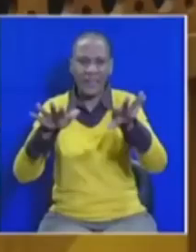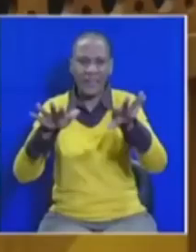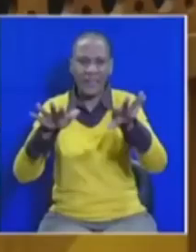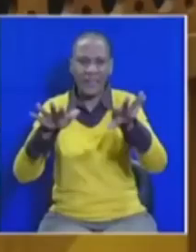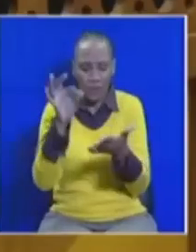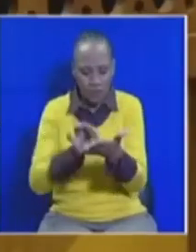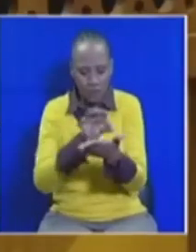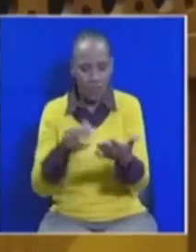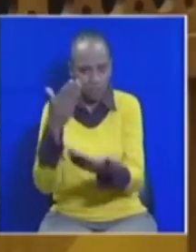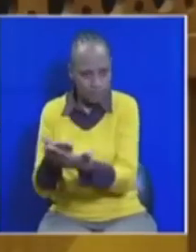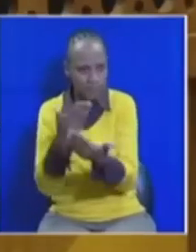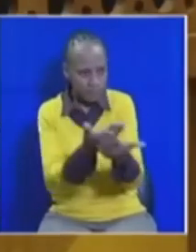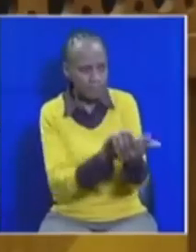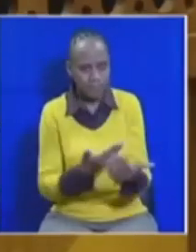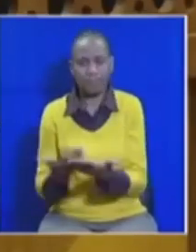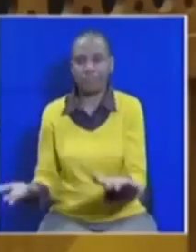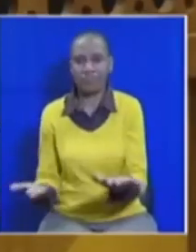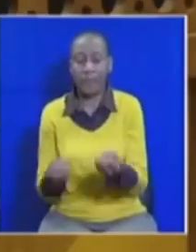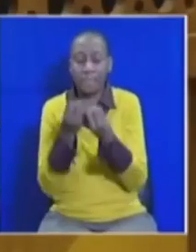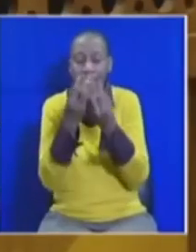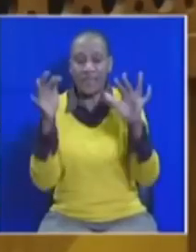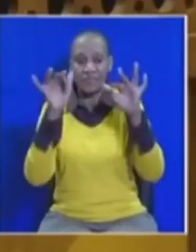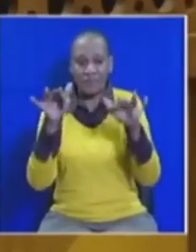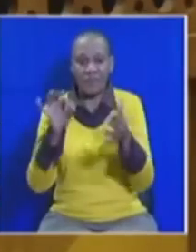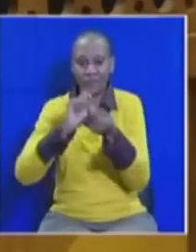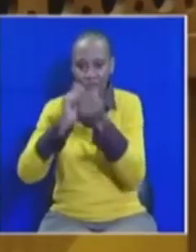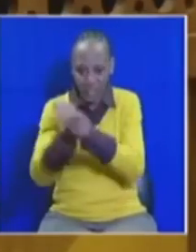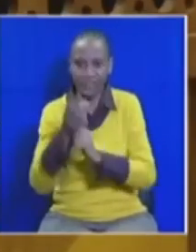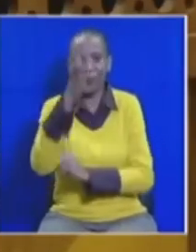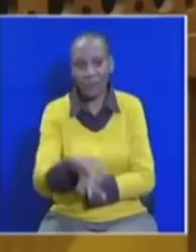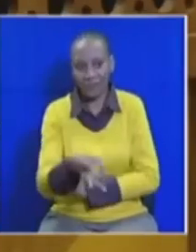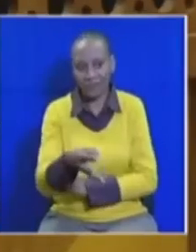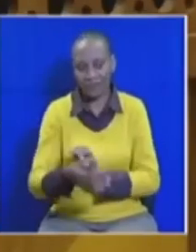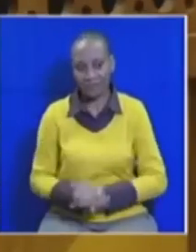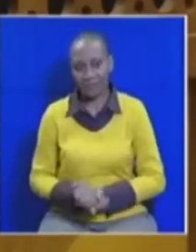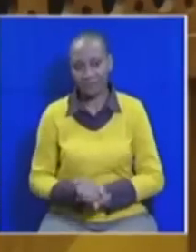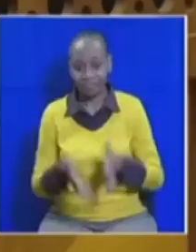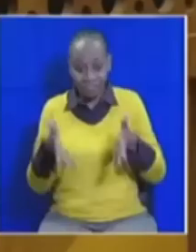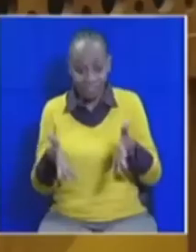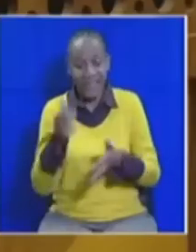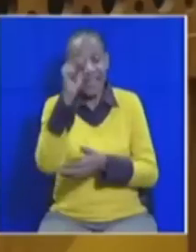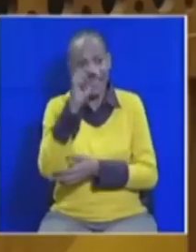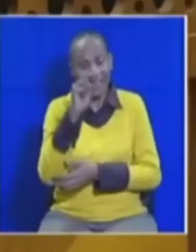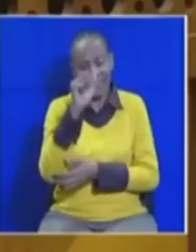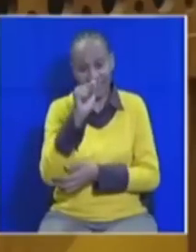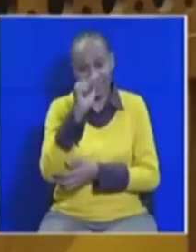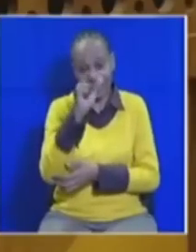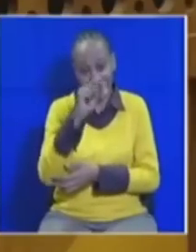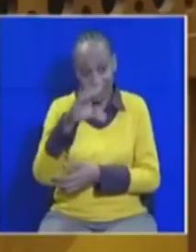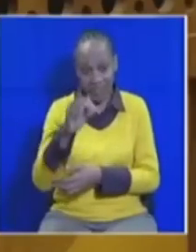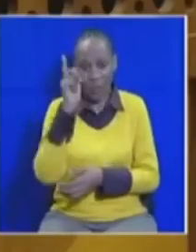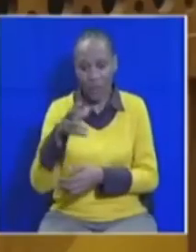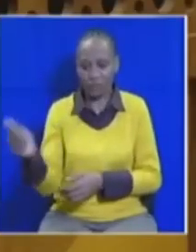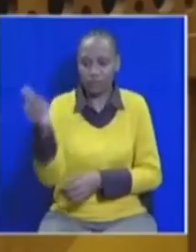and many voters will make that change. Today, the ANC will choose Jacob